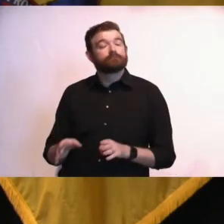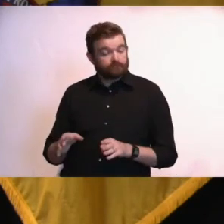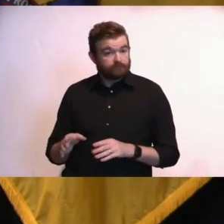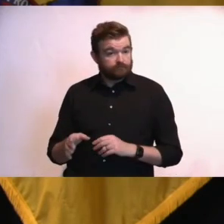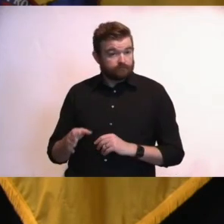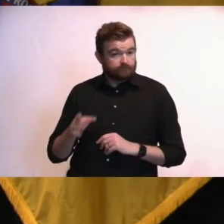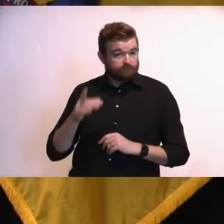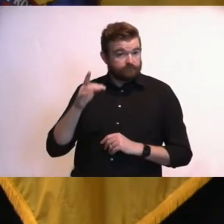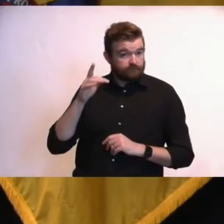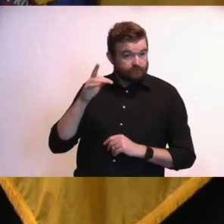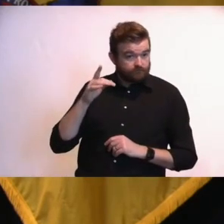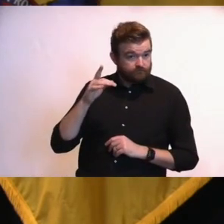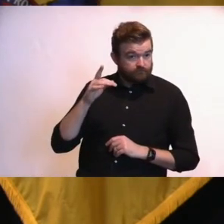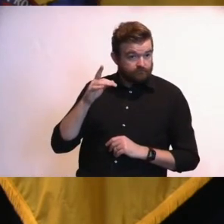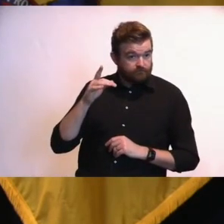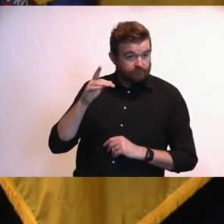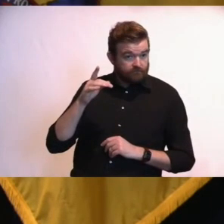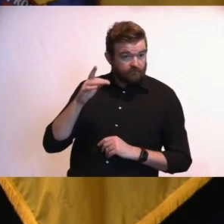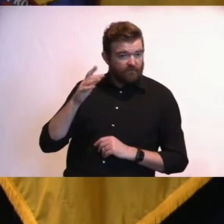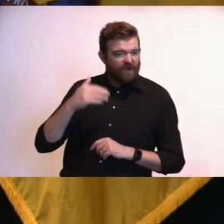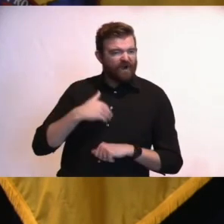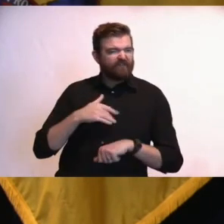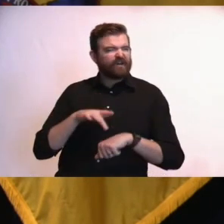COVID protocols in prisons?